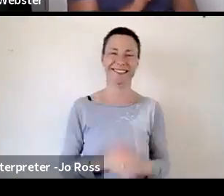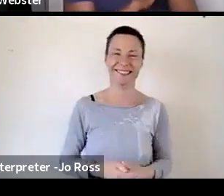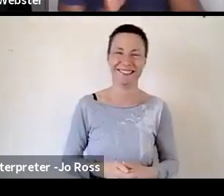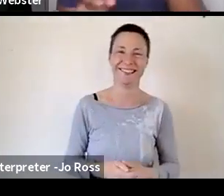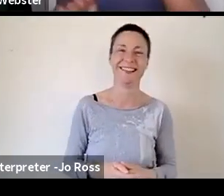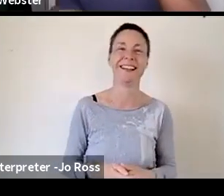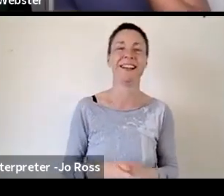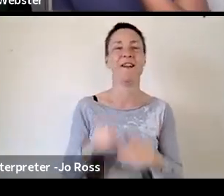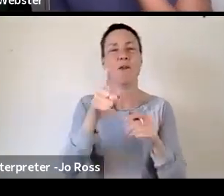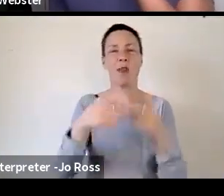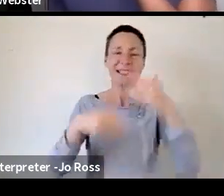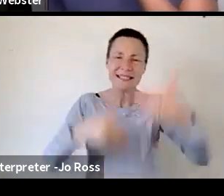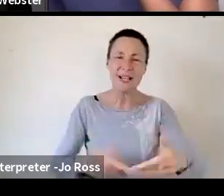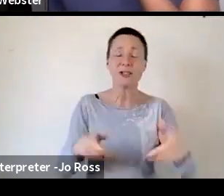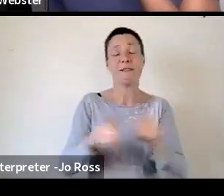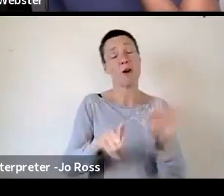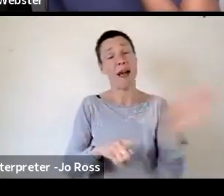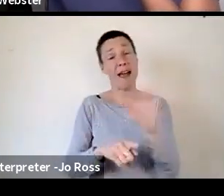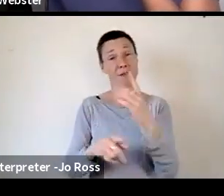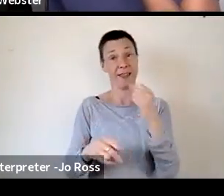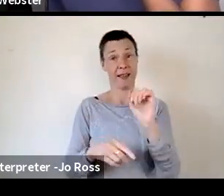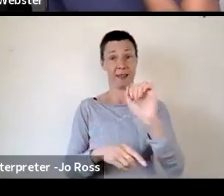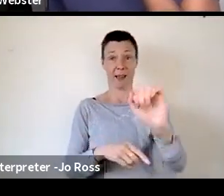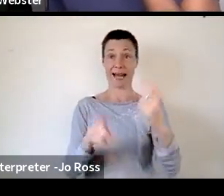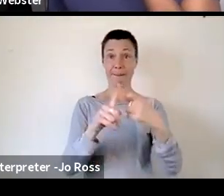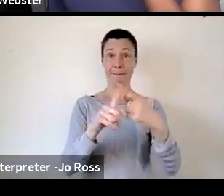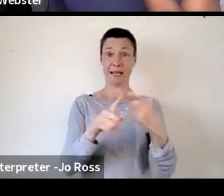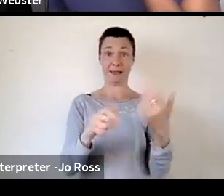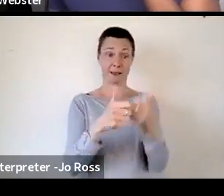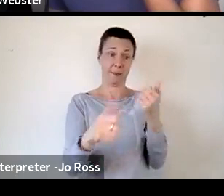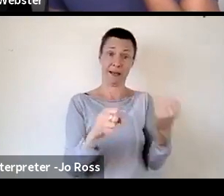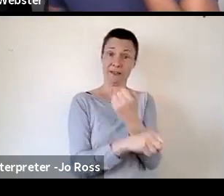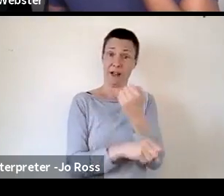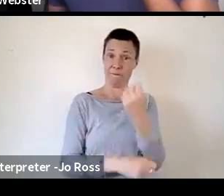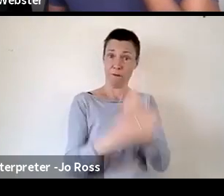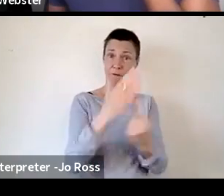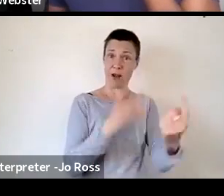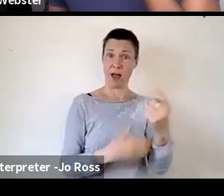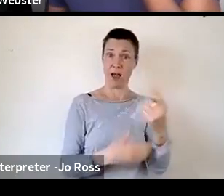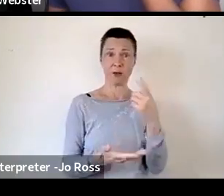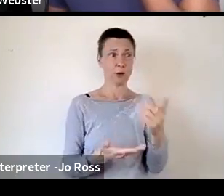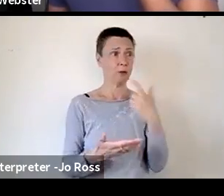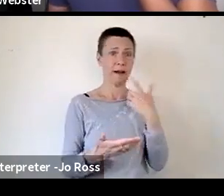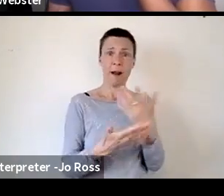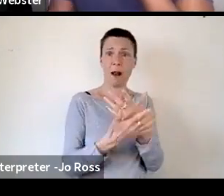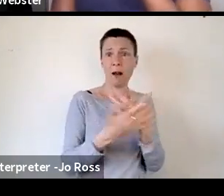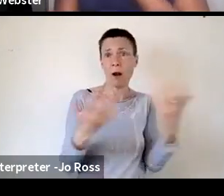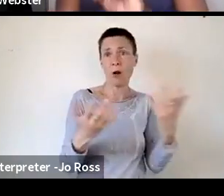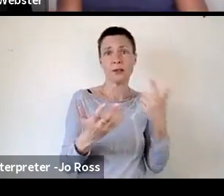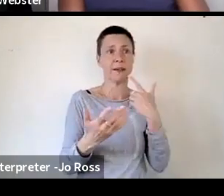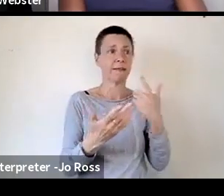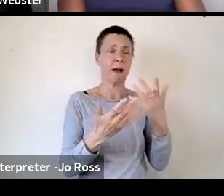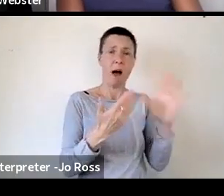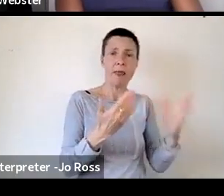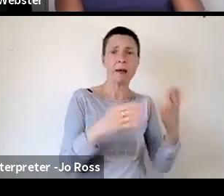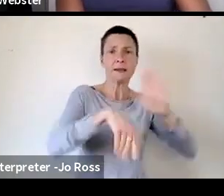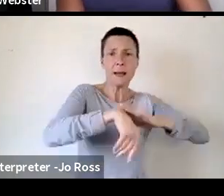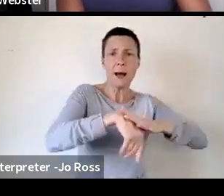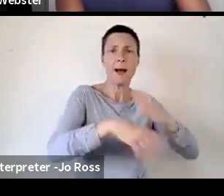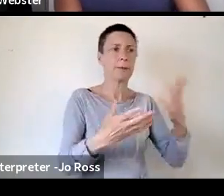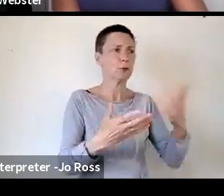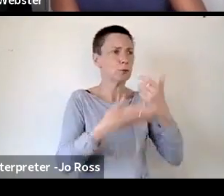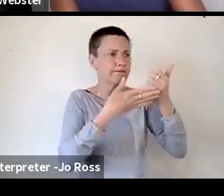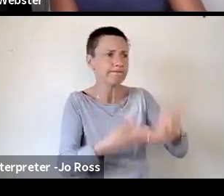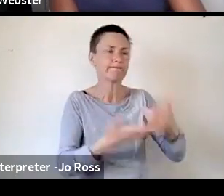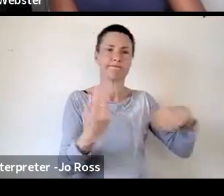Session and everything that you've been doing for freelancers as well, because you've given us a platform, you've given a lot of other people a platform. I know you've taken a lot of time